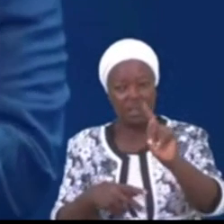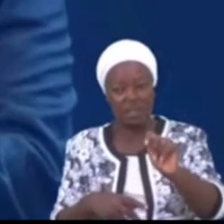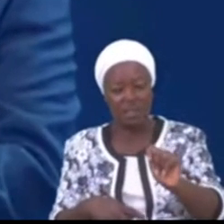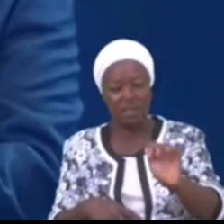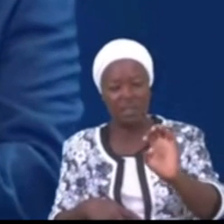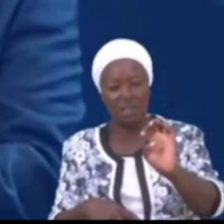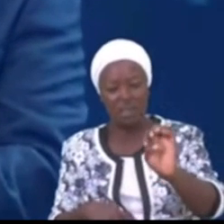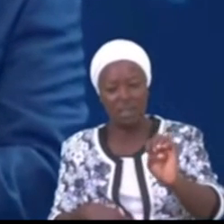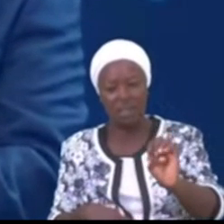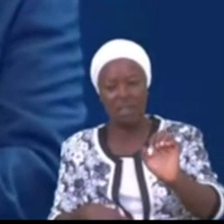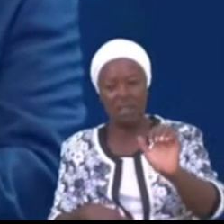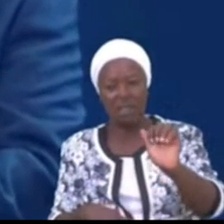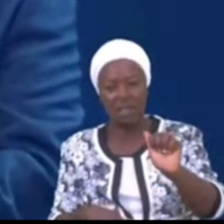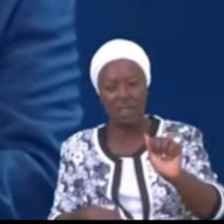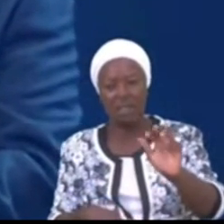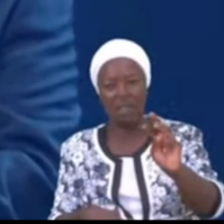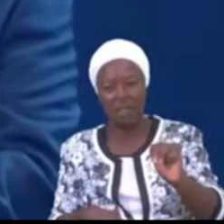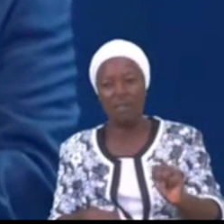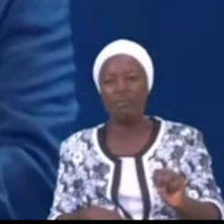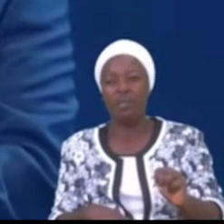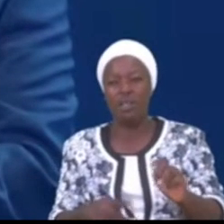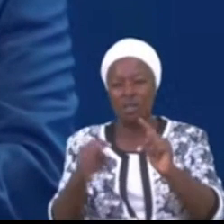T-E-A-M. Together,